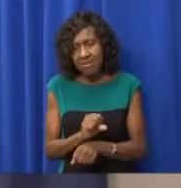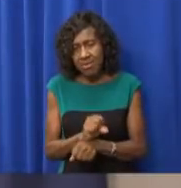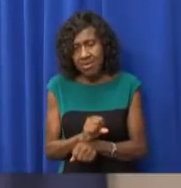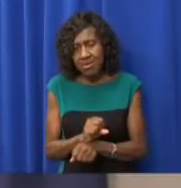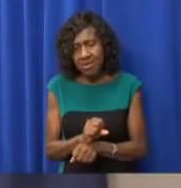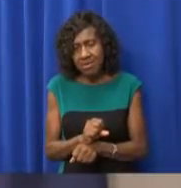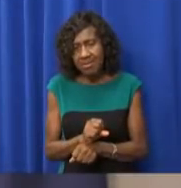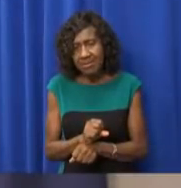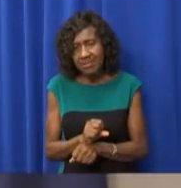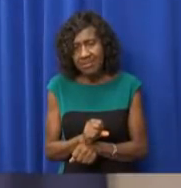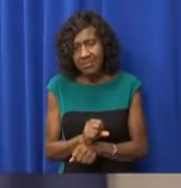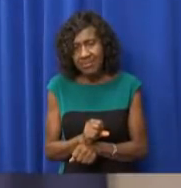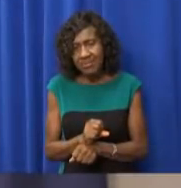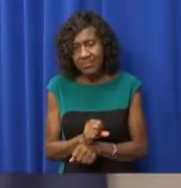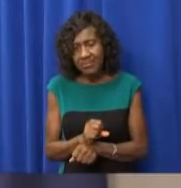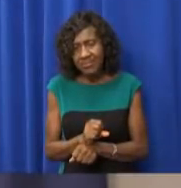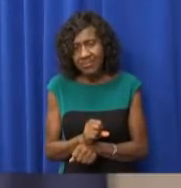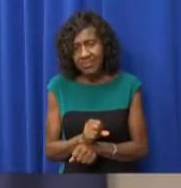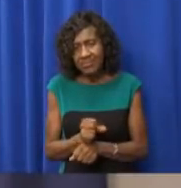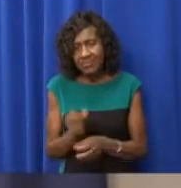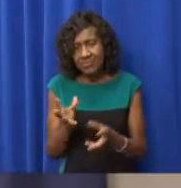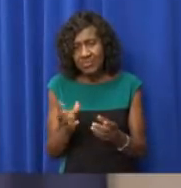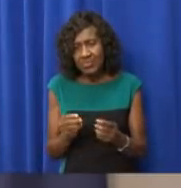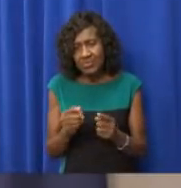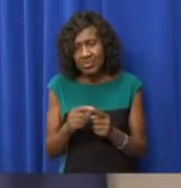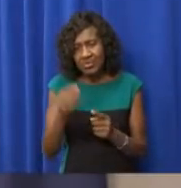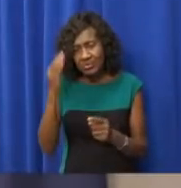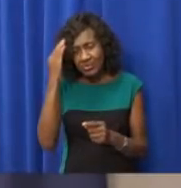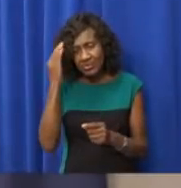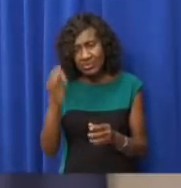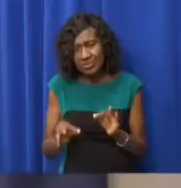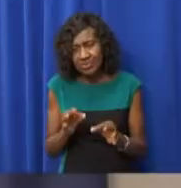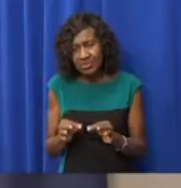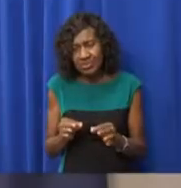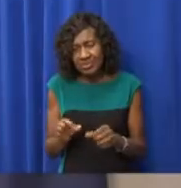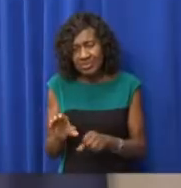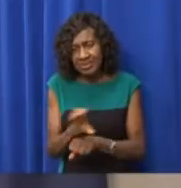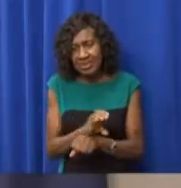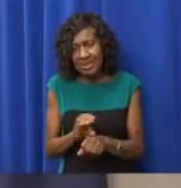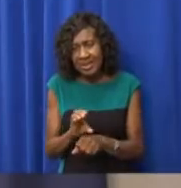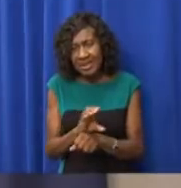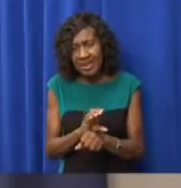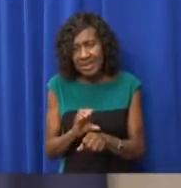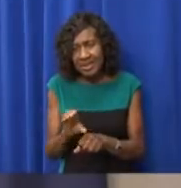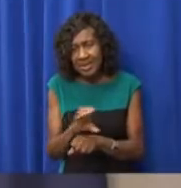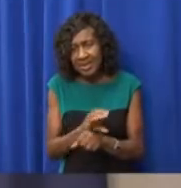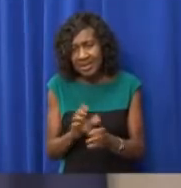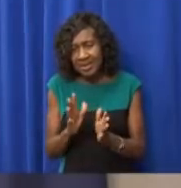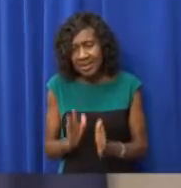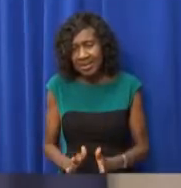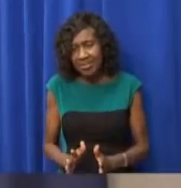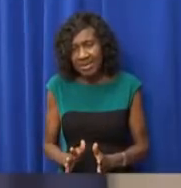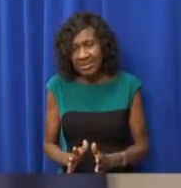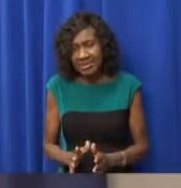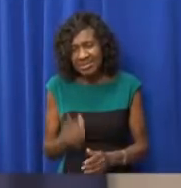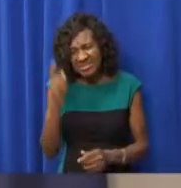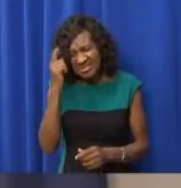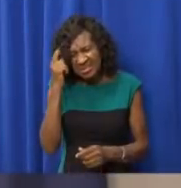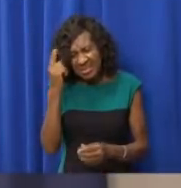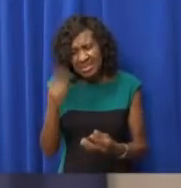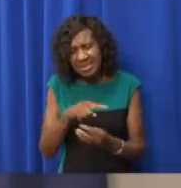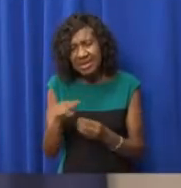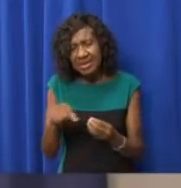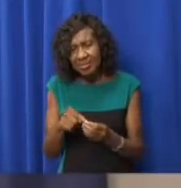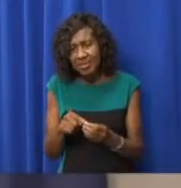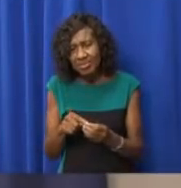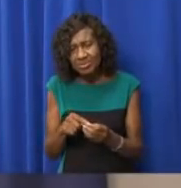Caymanians to sort of consider, diversifying and going to the healthcare industry. They don't know of any programs that exist